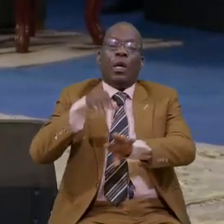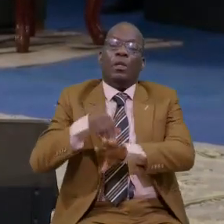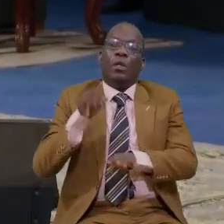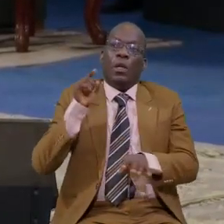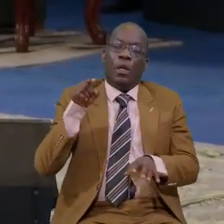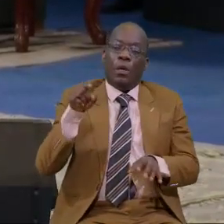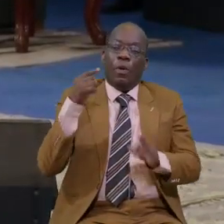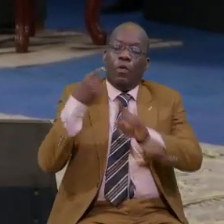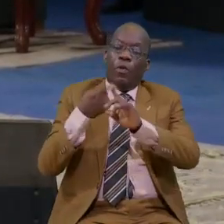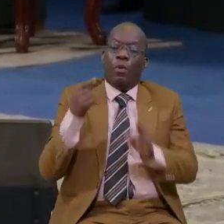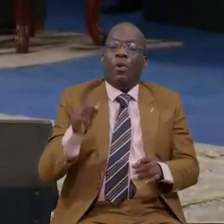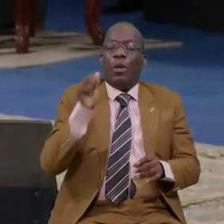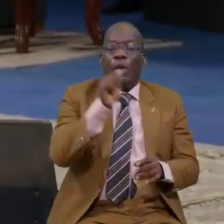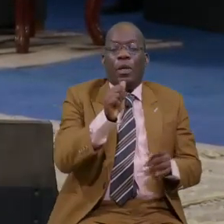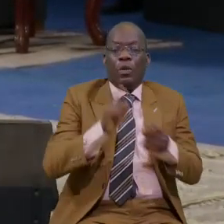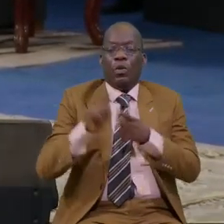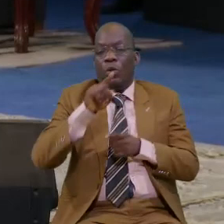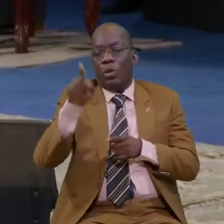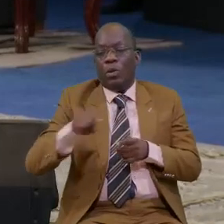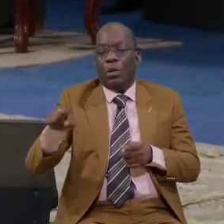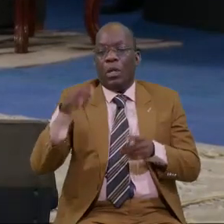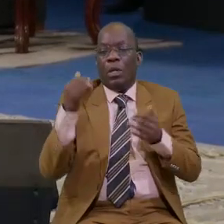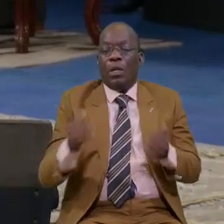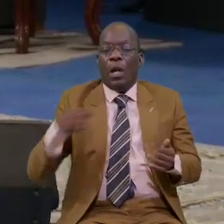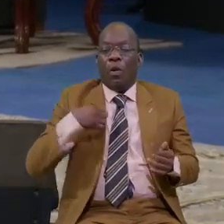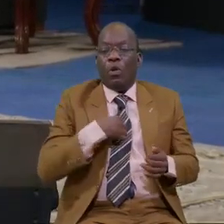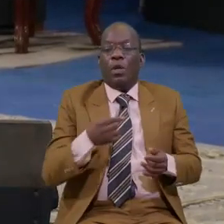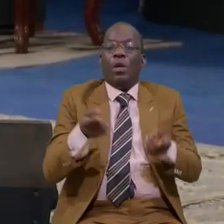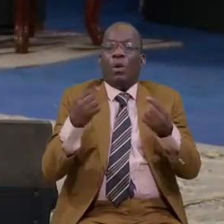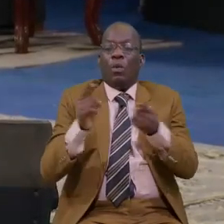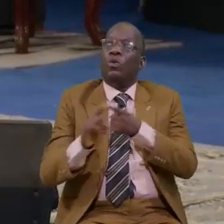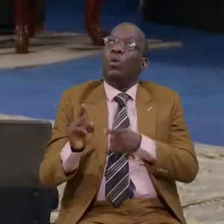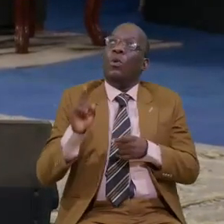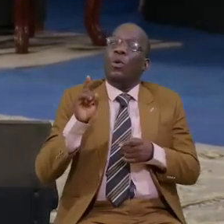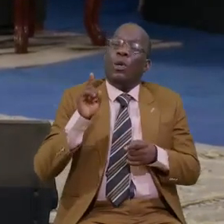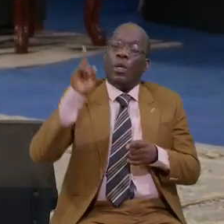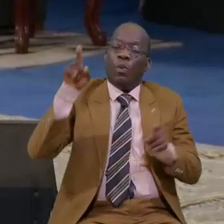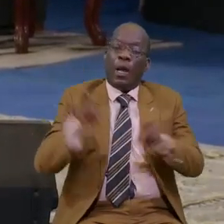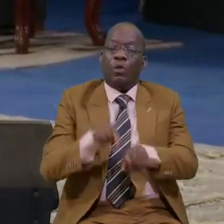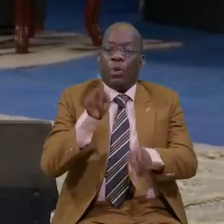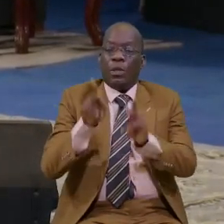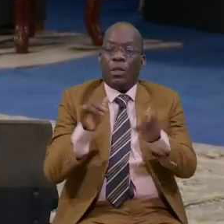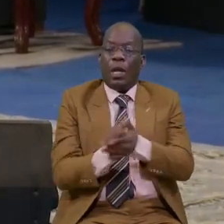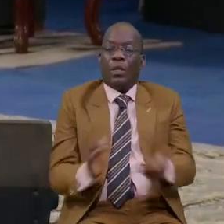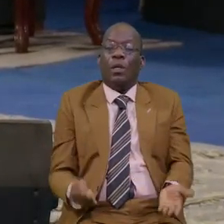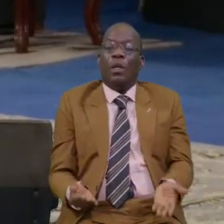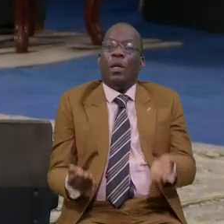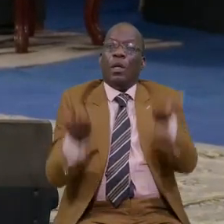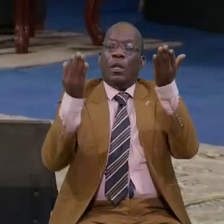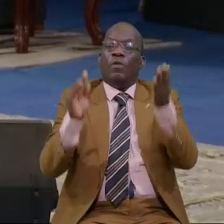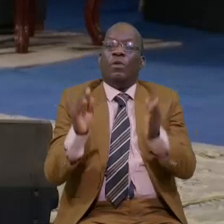we come to him as the uplifter, as the victor, as the one, as the